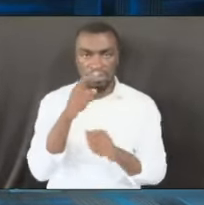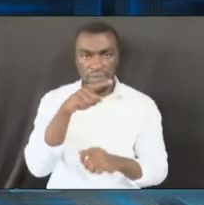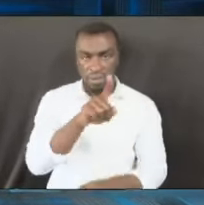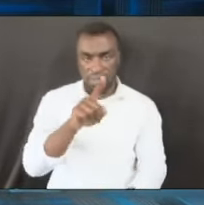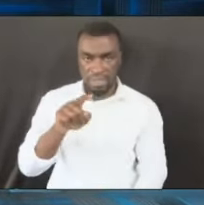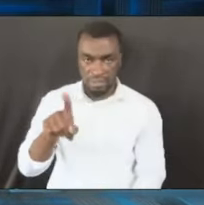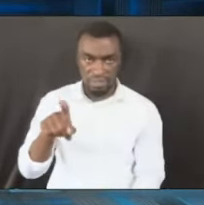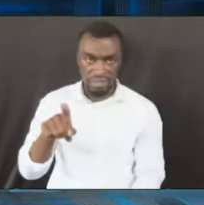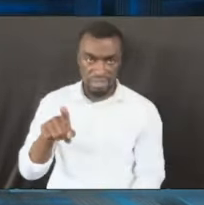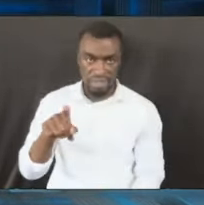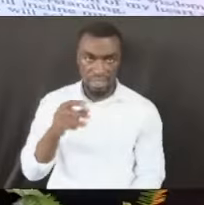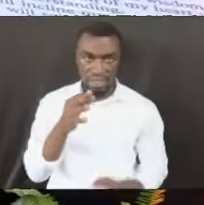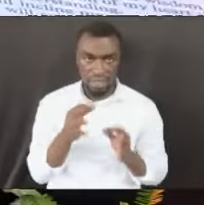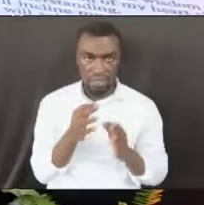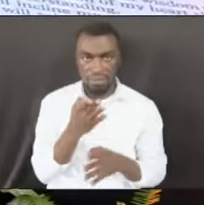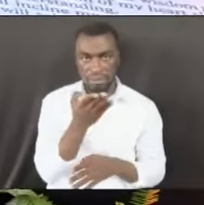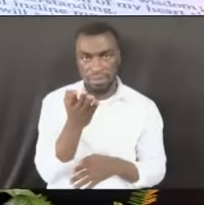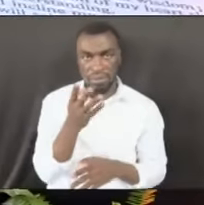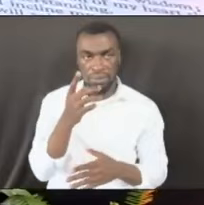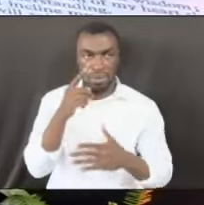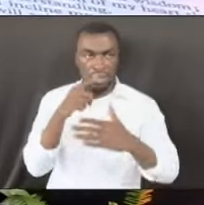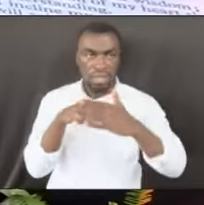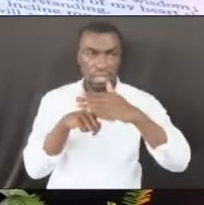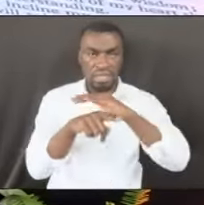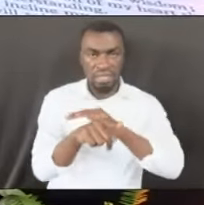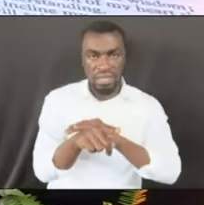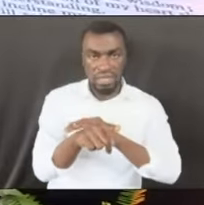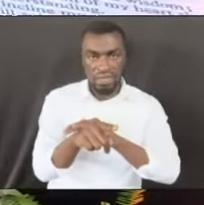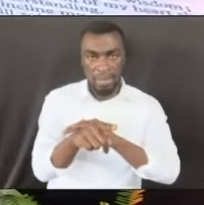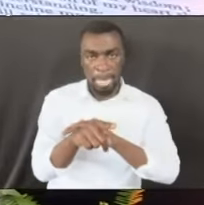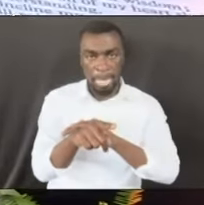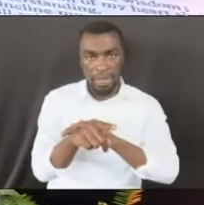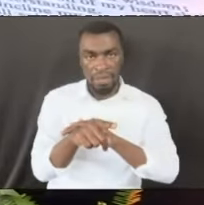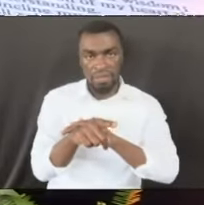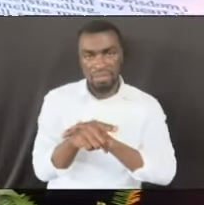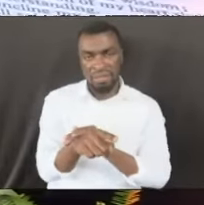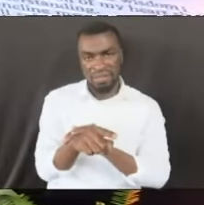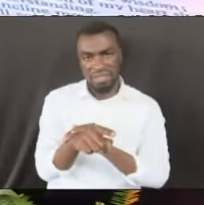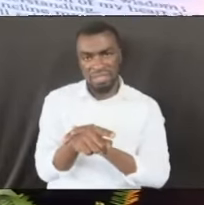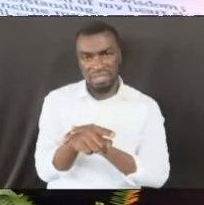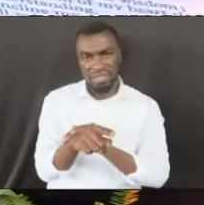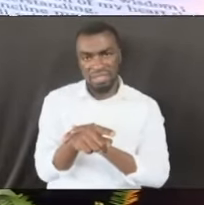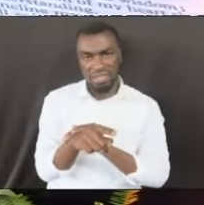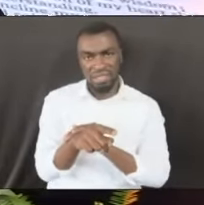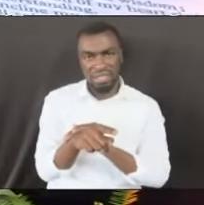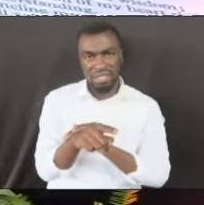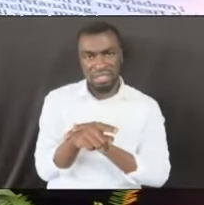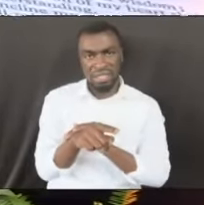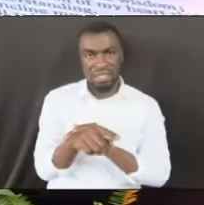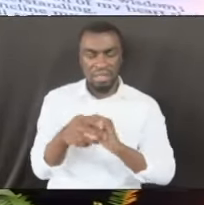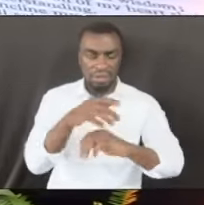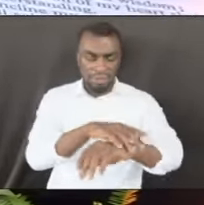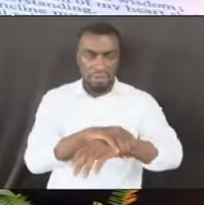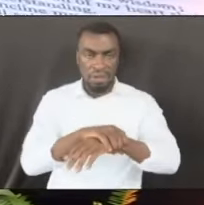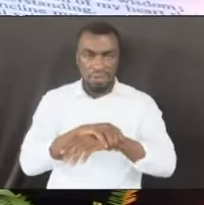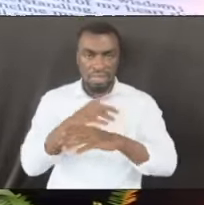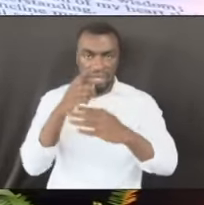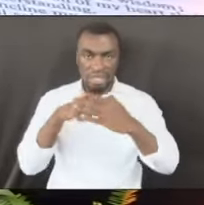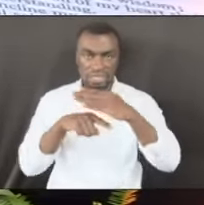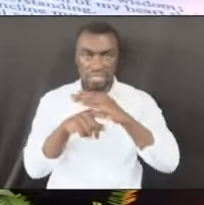If you enter, there will be some soul in the course of glory that has found an entrance there through